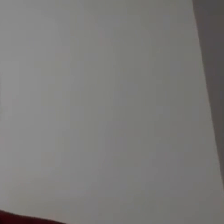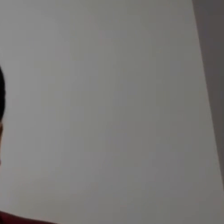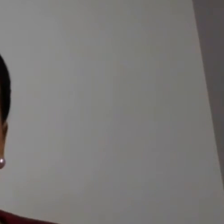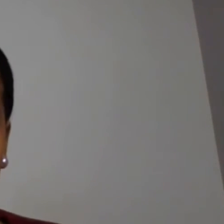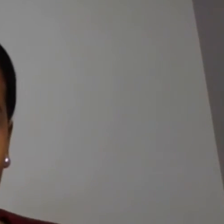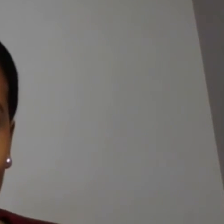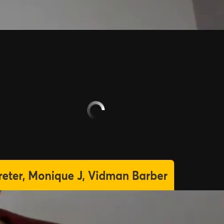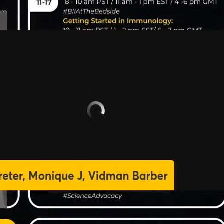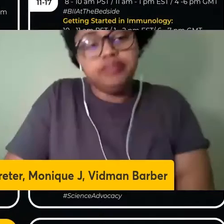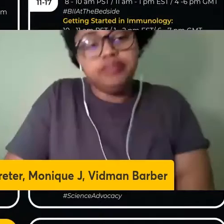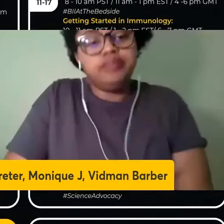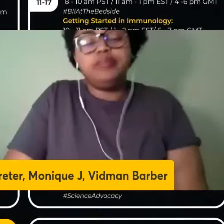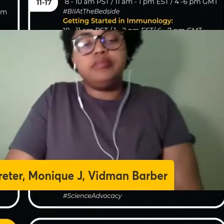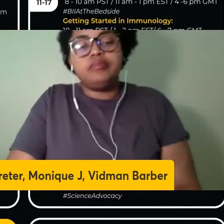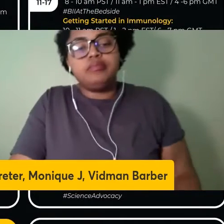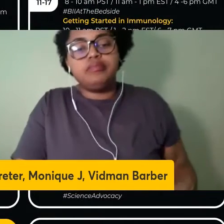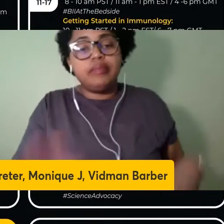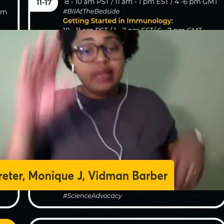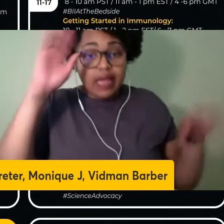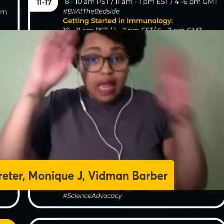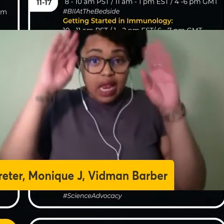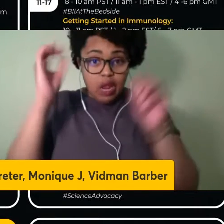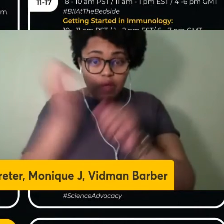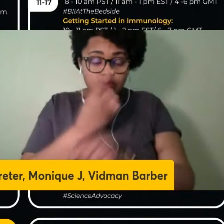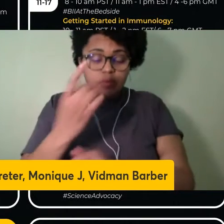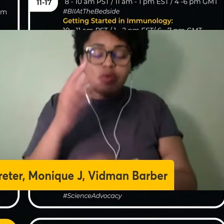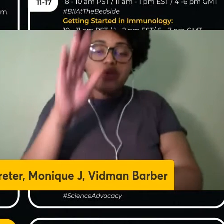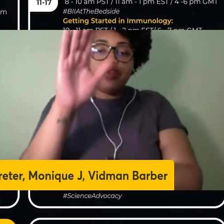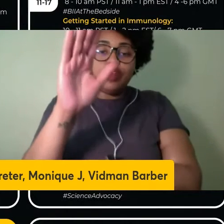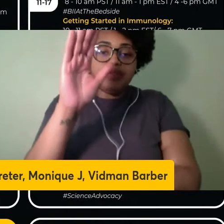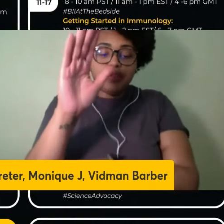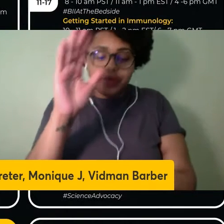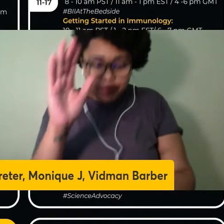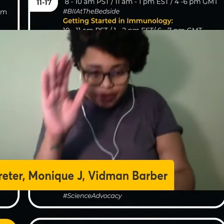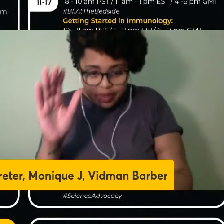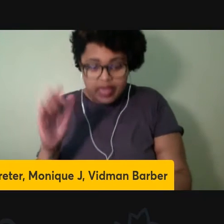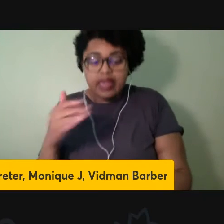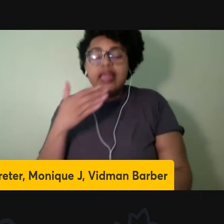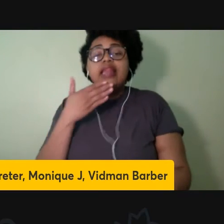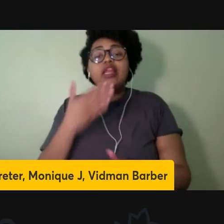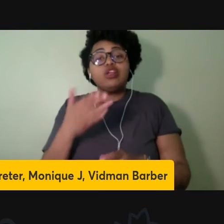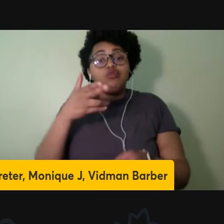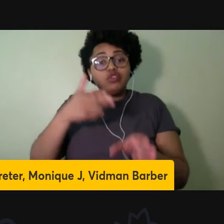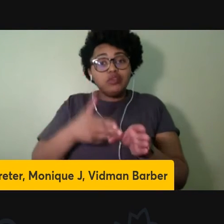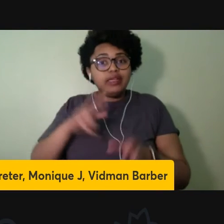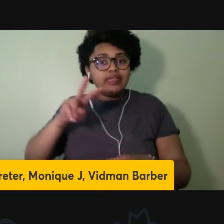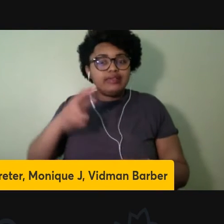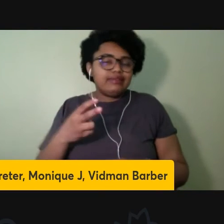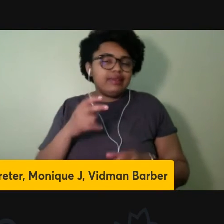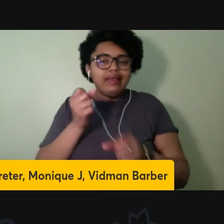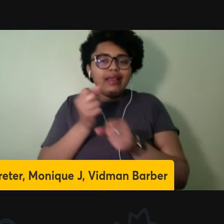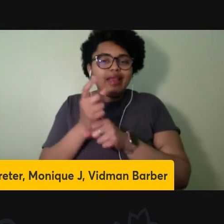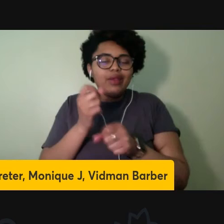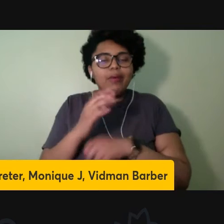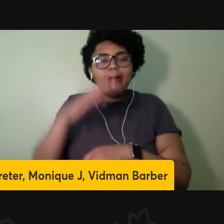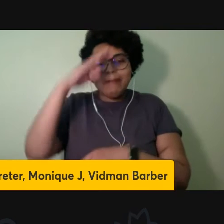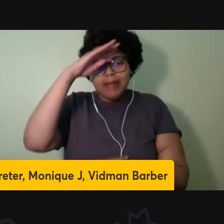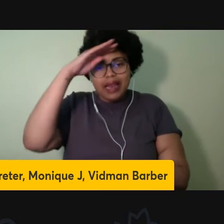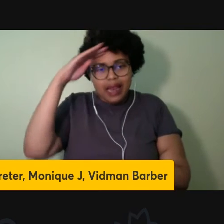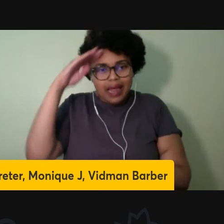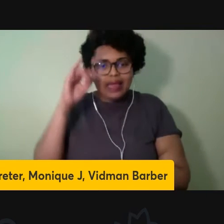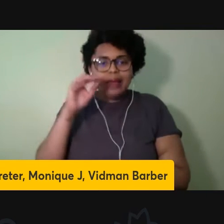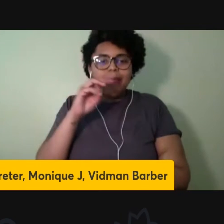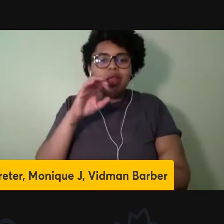Okay, hello everyone. Good afternoon. Uh, Thank you for joining us for the second annual Black in Immuno Week, a week where we will